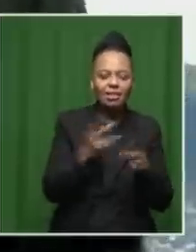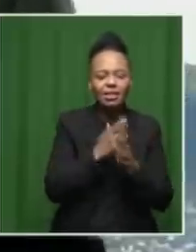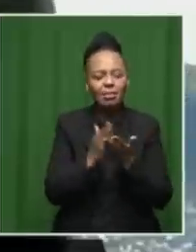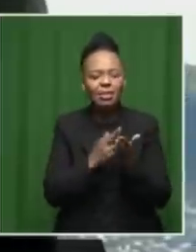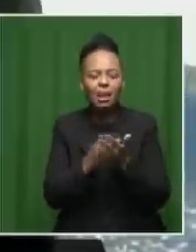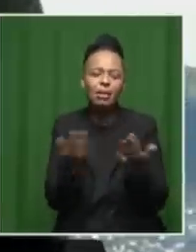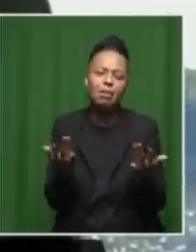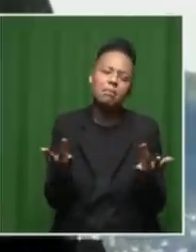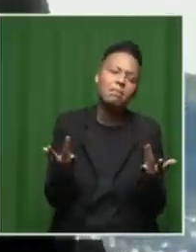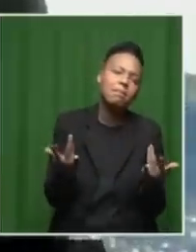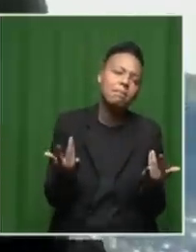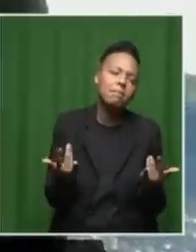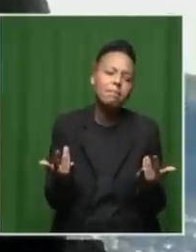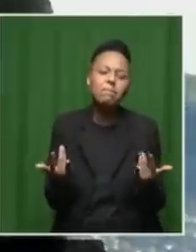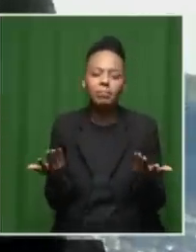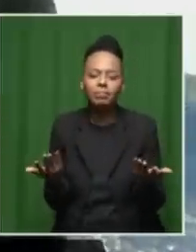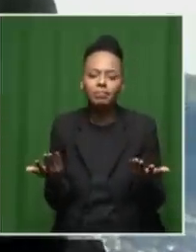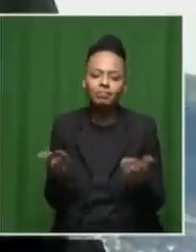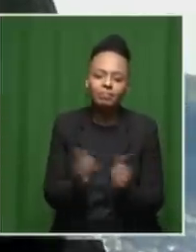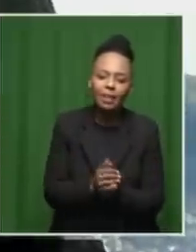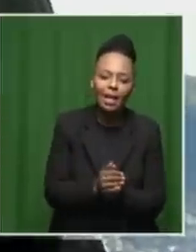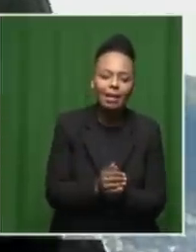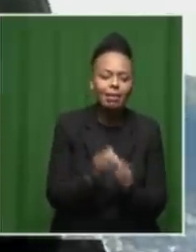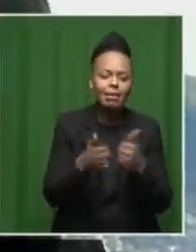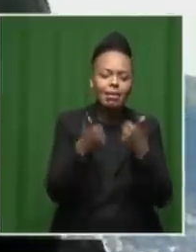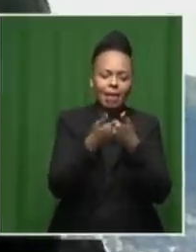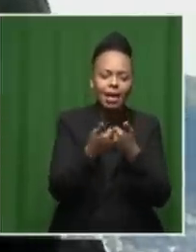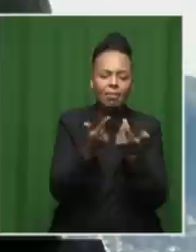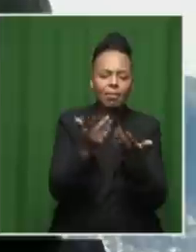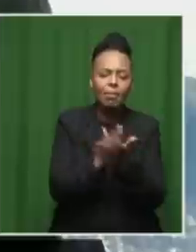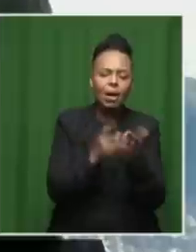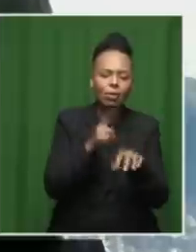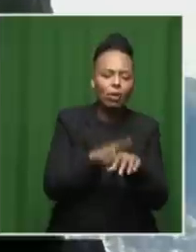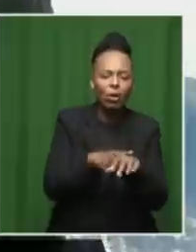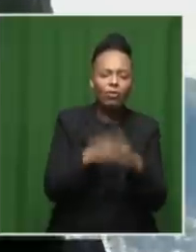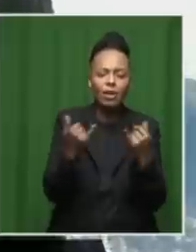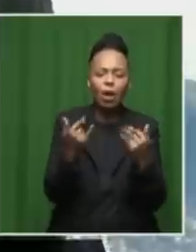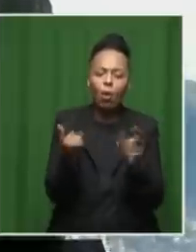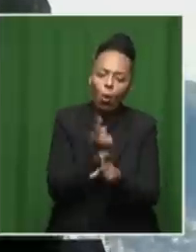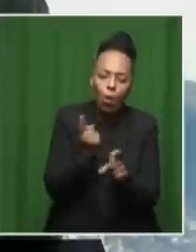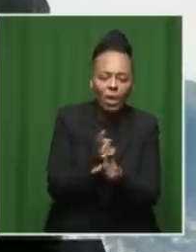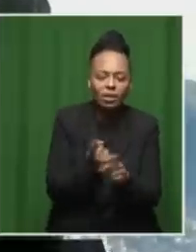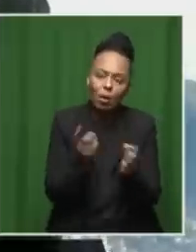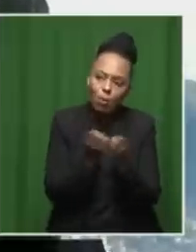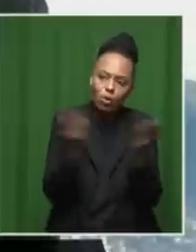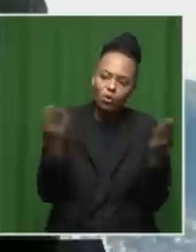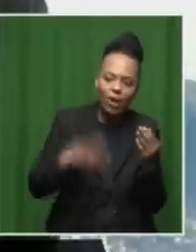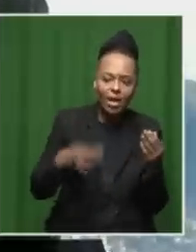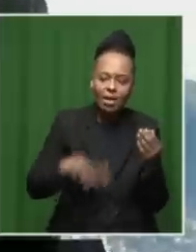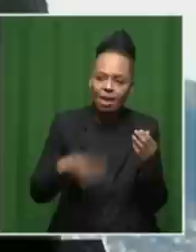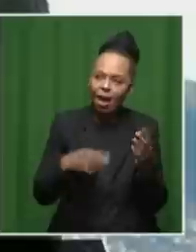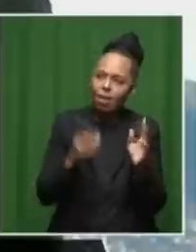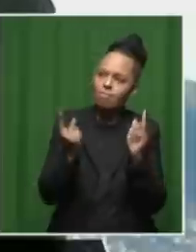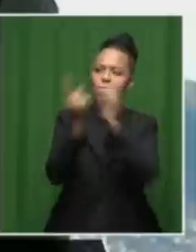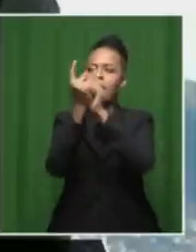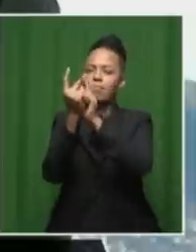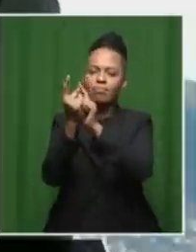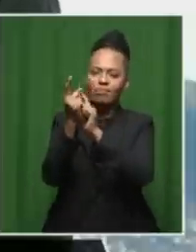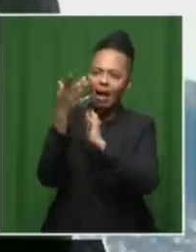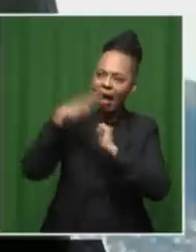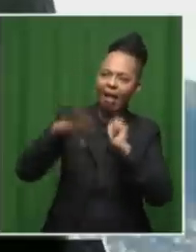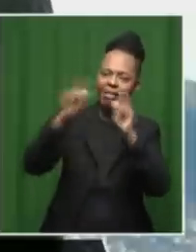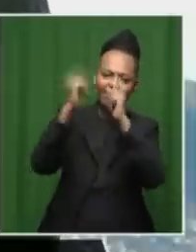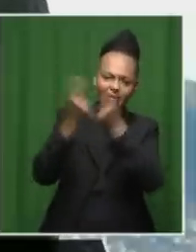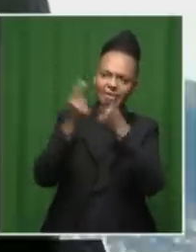sometimes, you know, because it's all part of the game. So it's important that we do have most of our girls going out and competing against these world-class